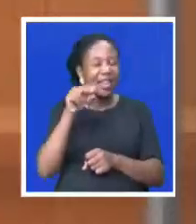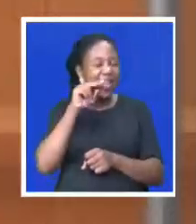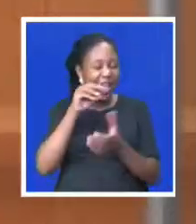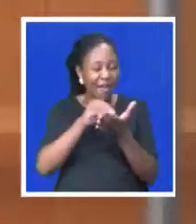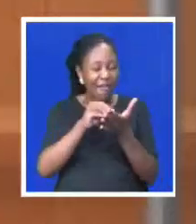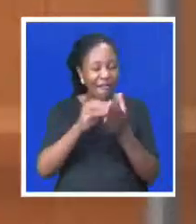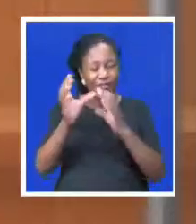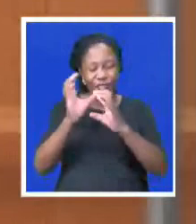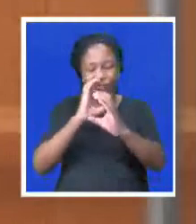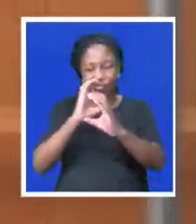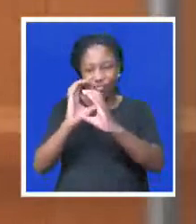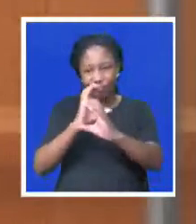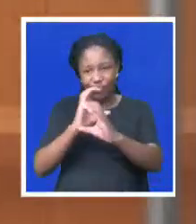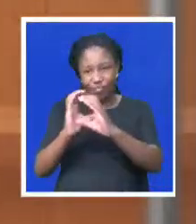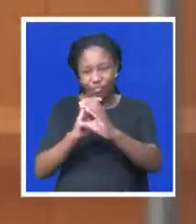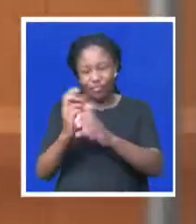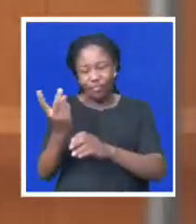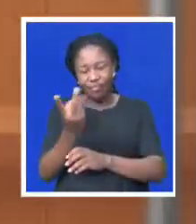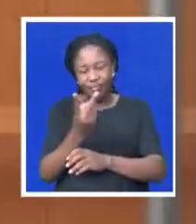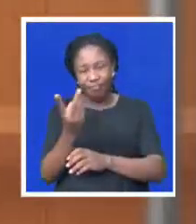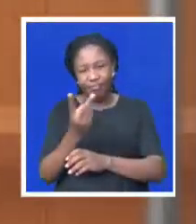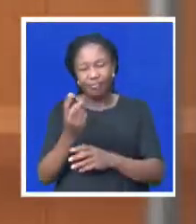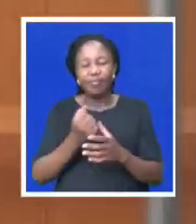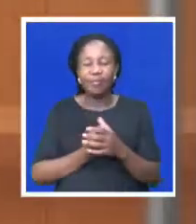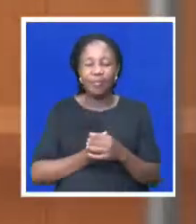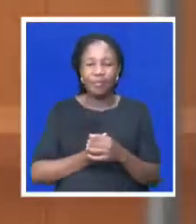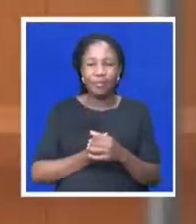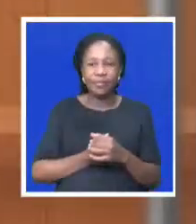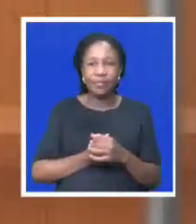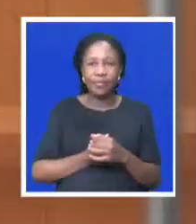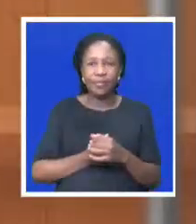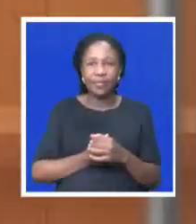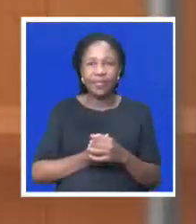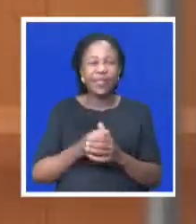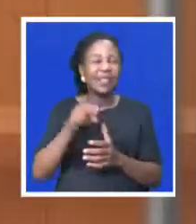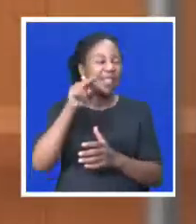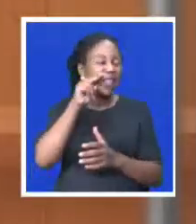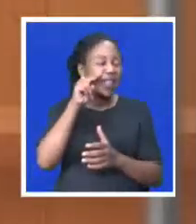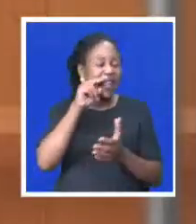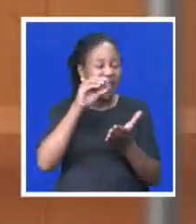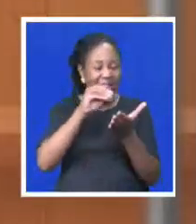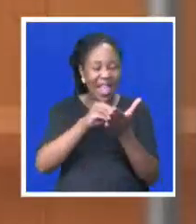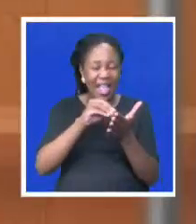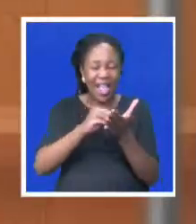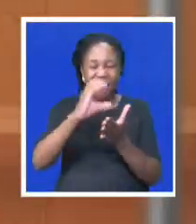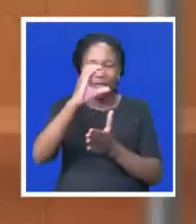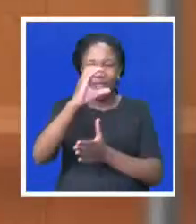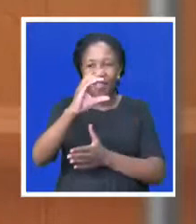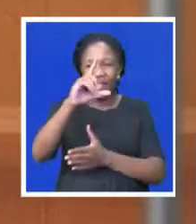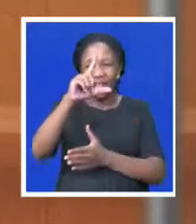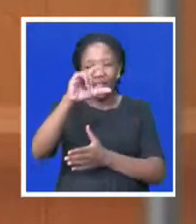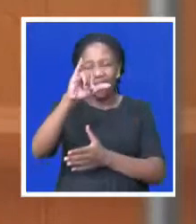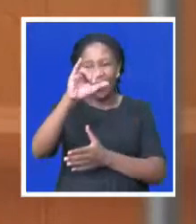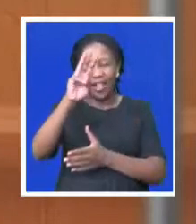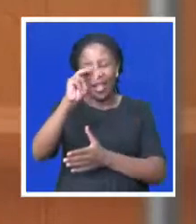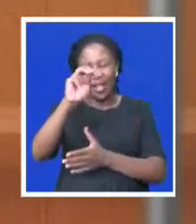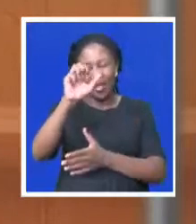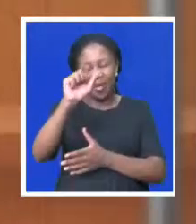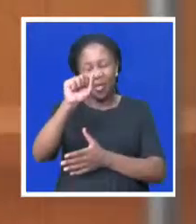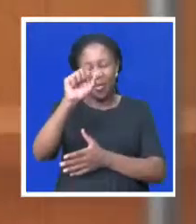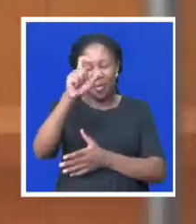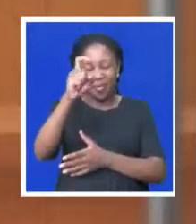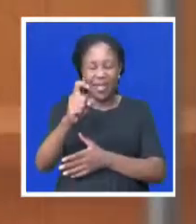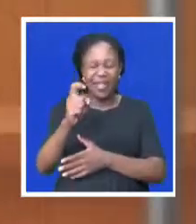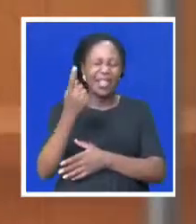other. Dear learner at home, there should be a climax or action. That is when there